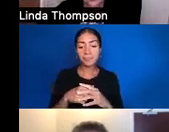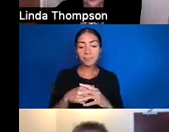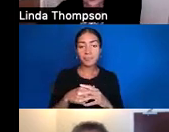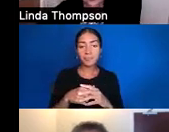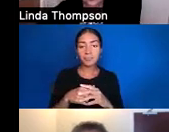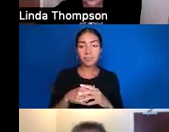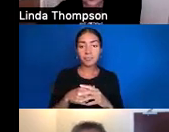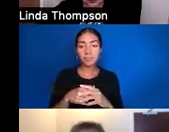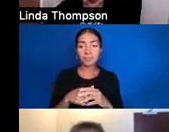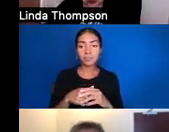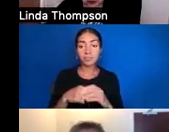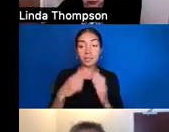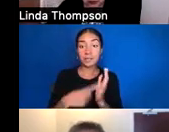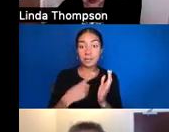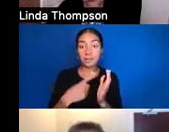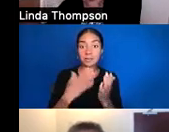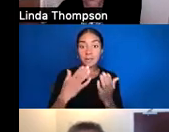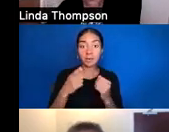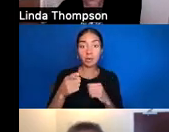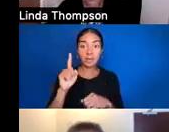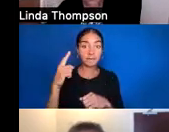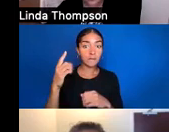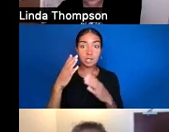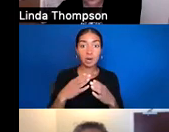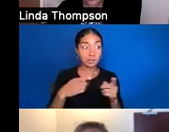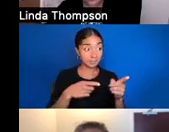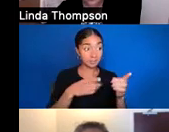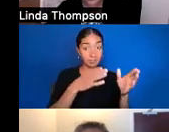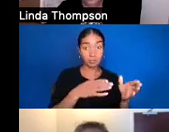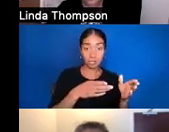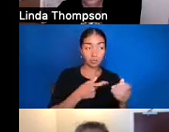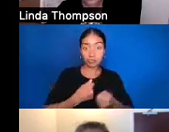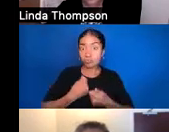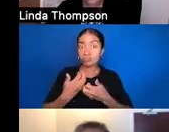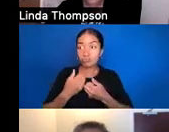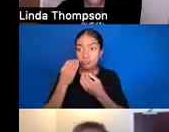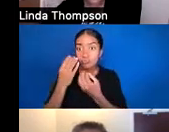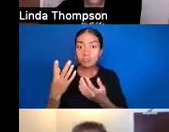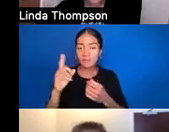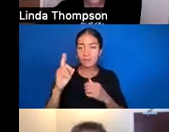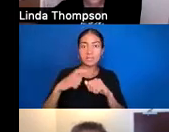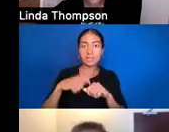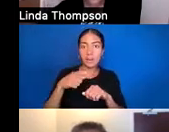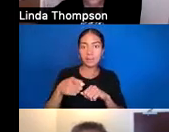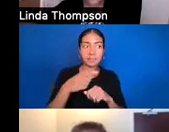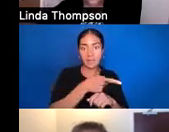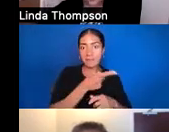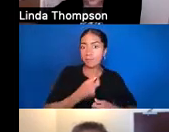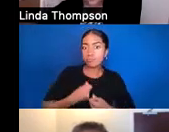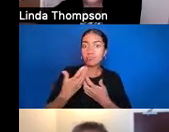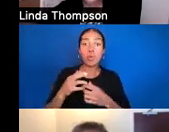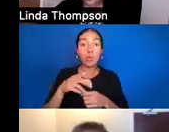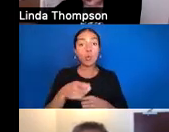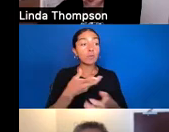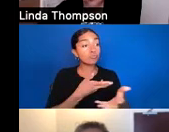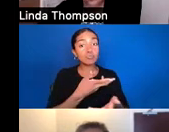sometimes you may be the first person that somebody discloses to, or you may be the first person who believes them and validates them fully as a